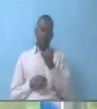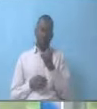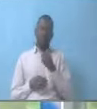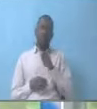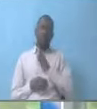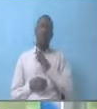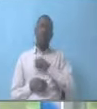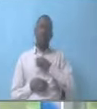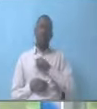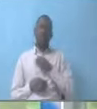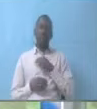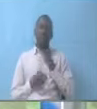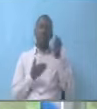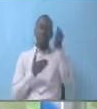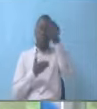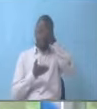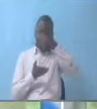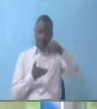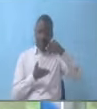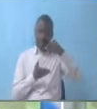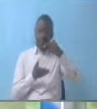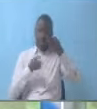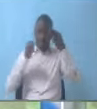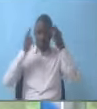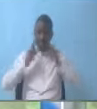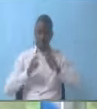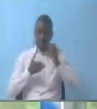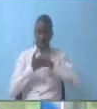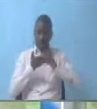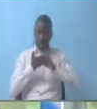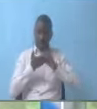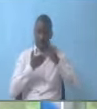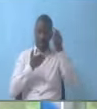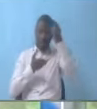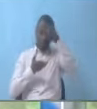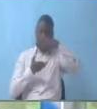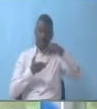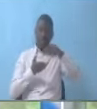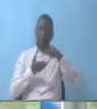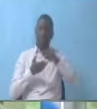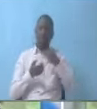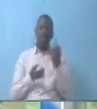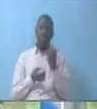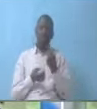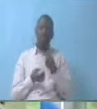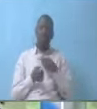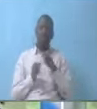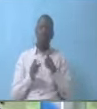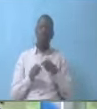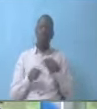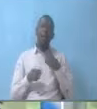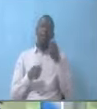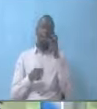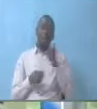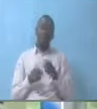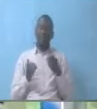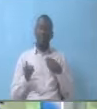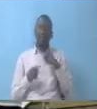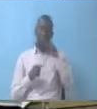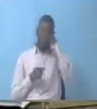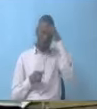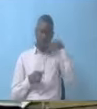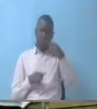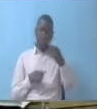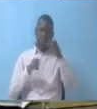draftsmen, we have only one passenger, and that is government. No, as draftsmen are specialists. Yes.